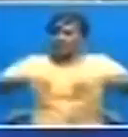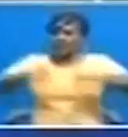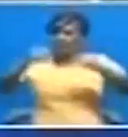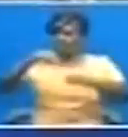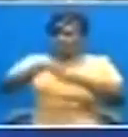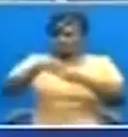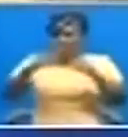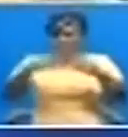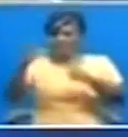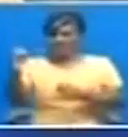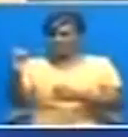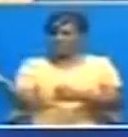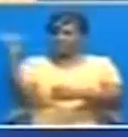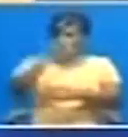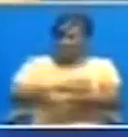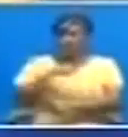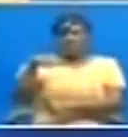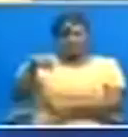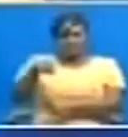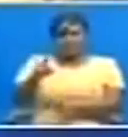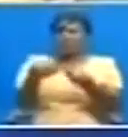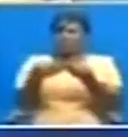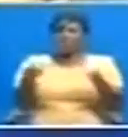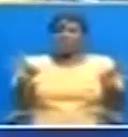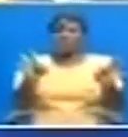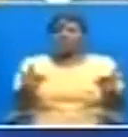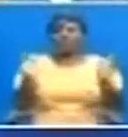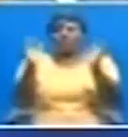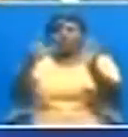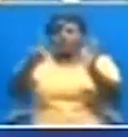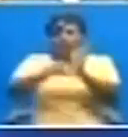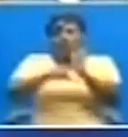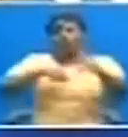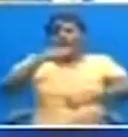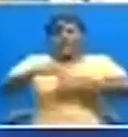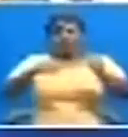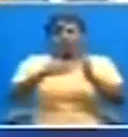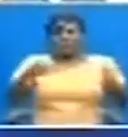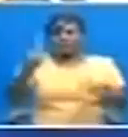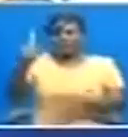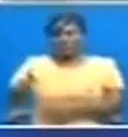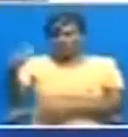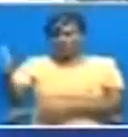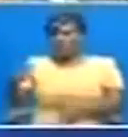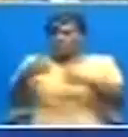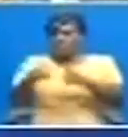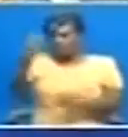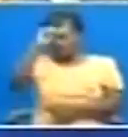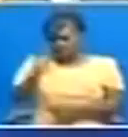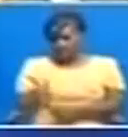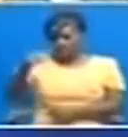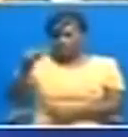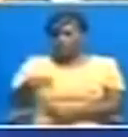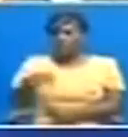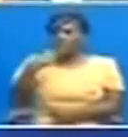within 90 days, they will be at liberty to take any lawful action against one another. Today, however, Justice Abuodha